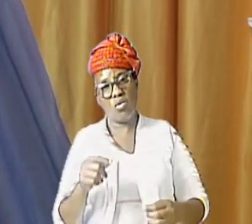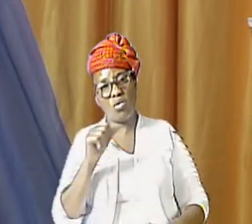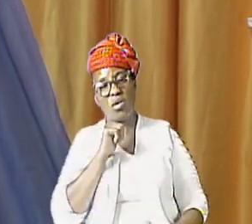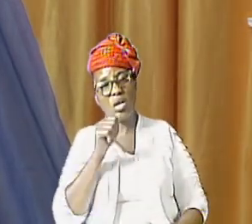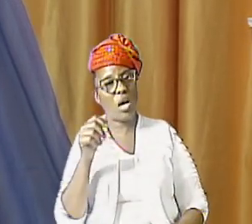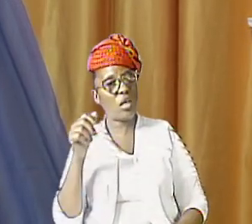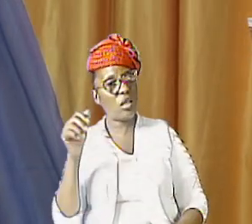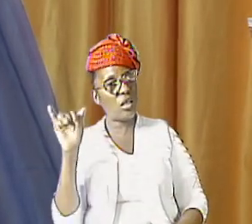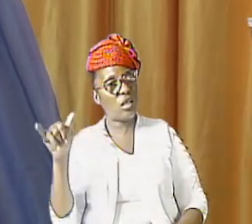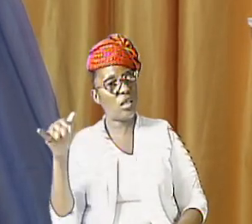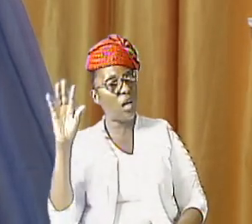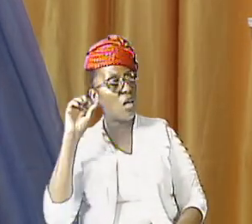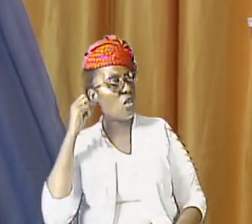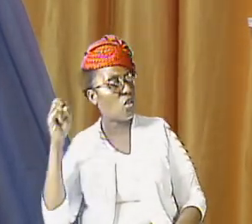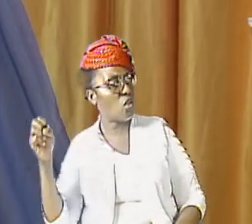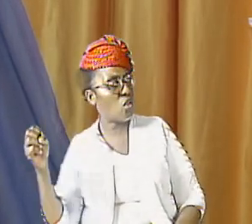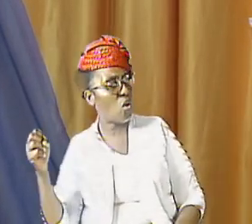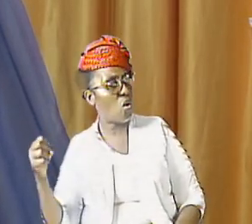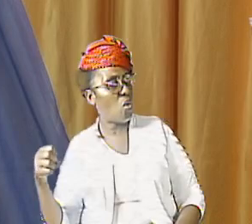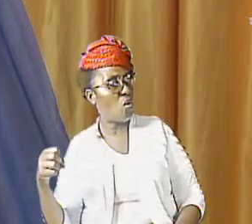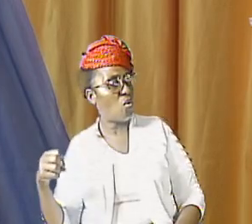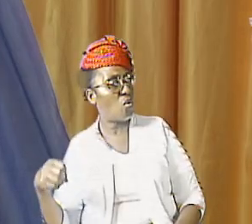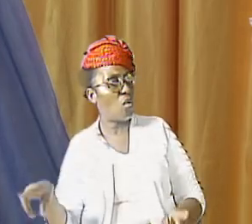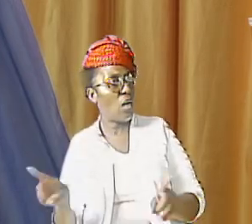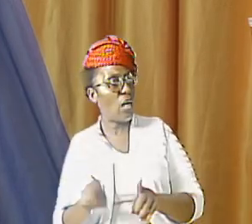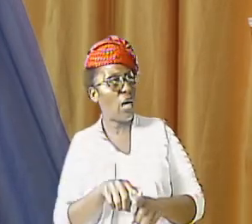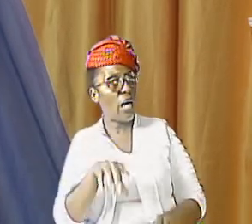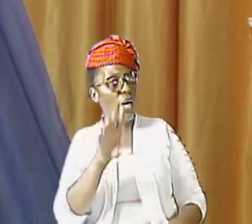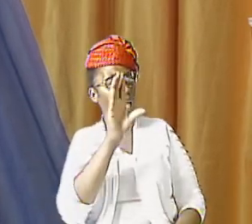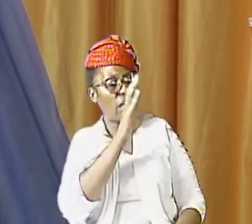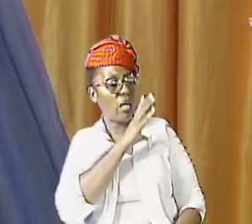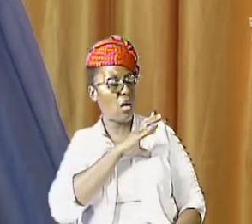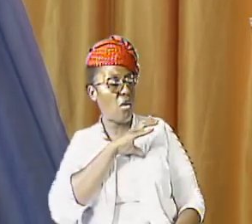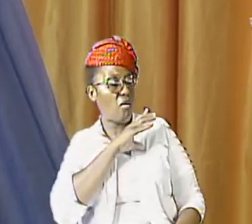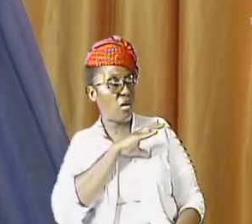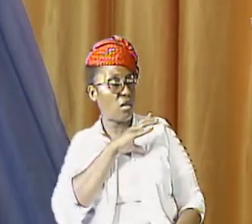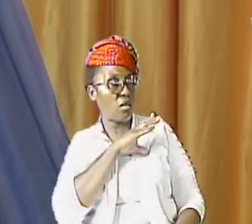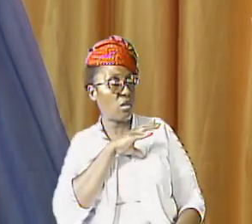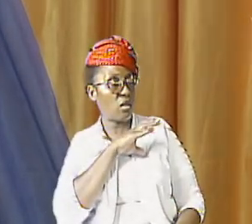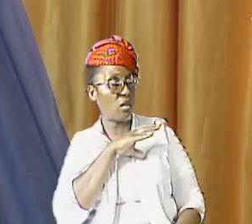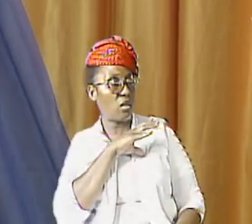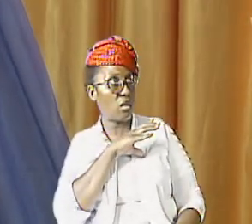like God-like characteristics?